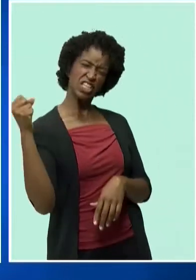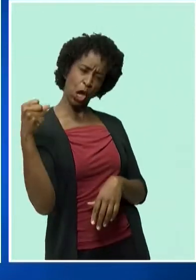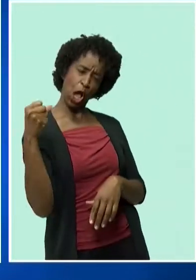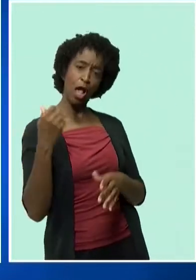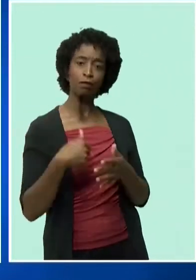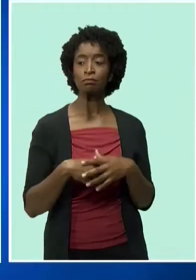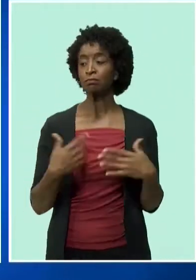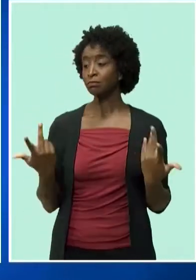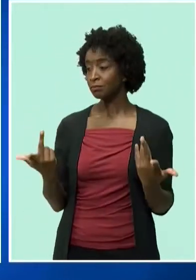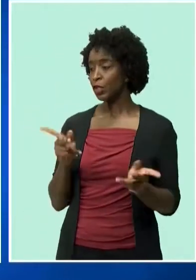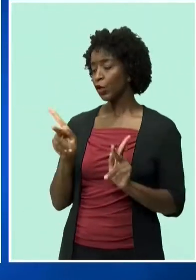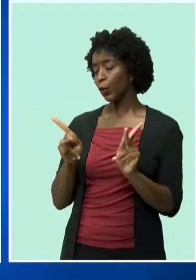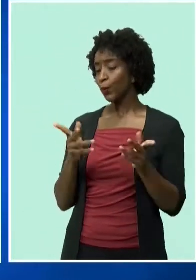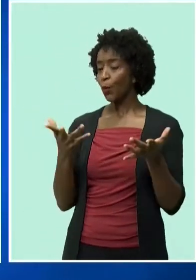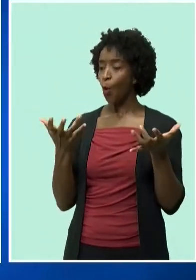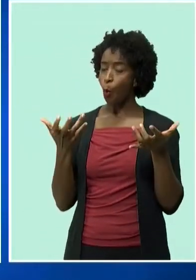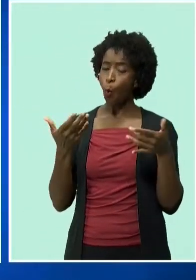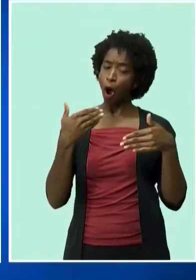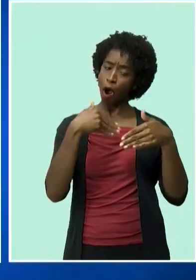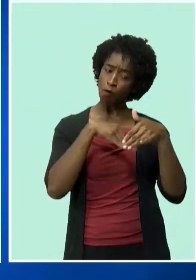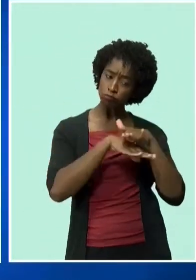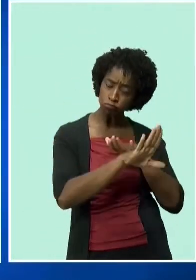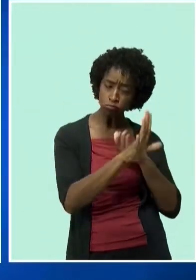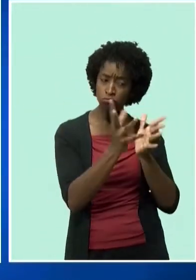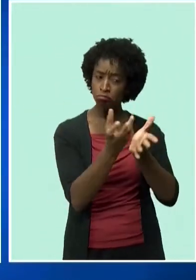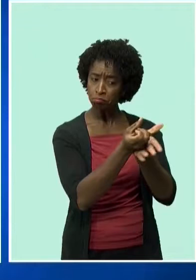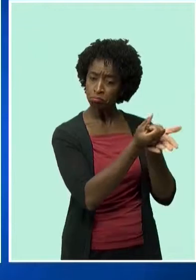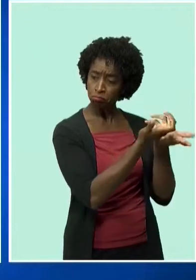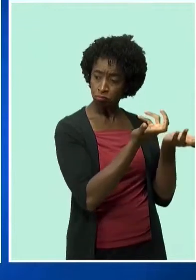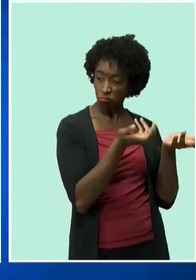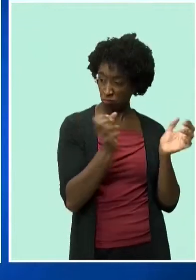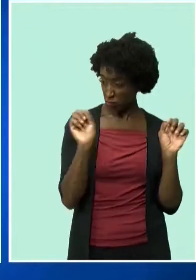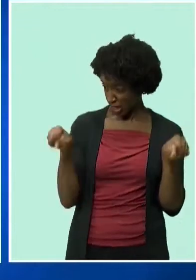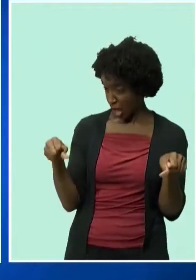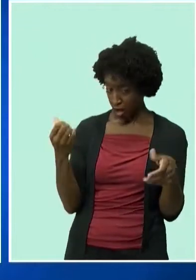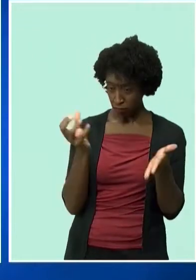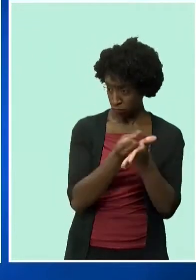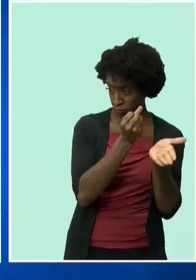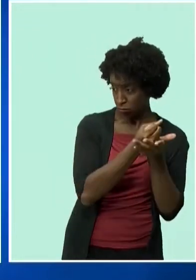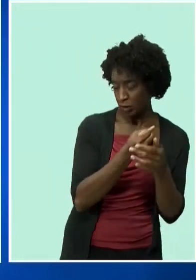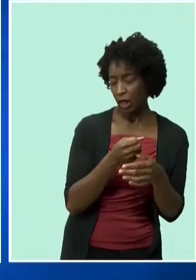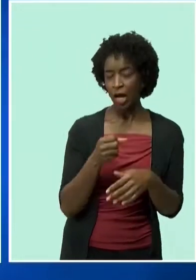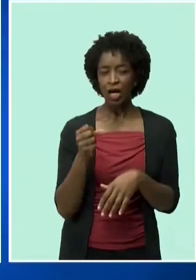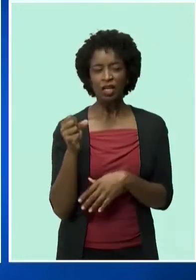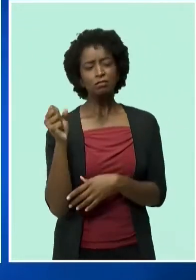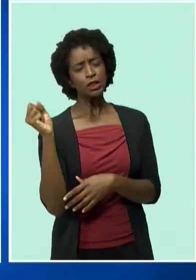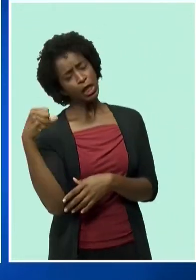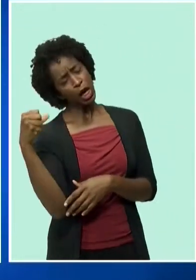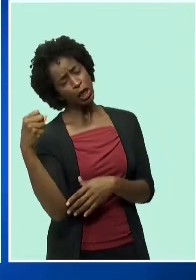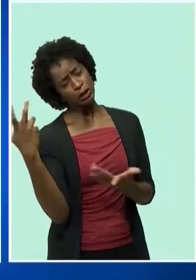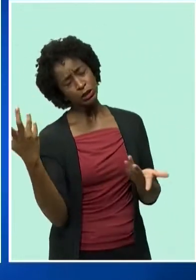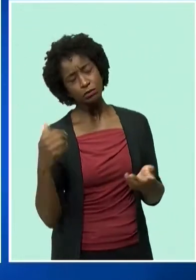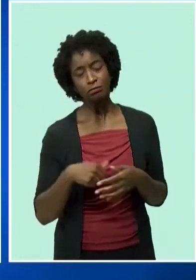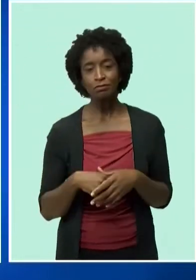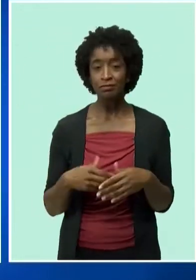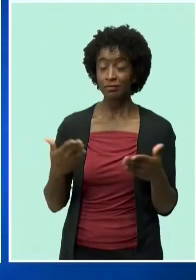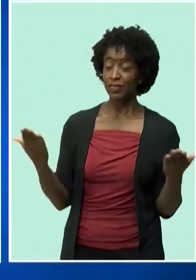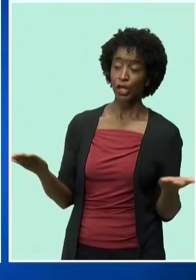anybody walking on the coast? Yeah. Okay. And that there is nothing in Barbados called a private